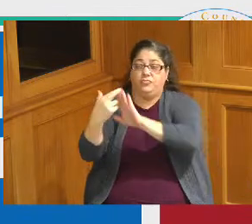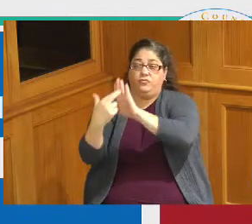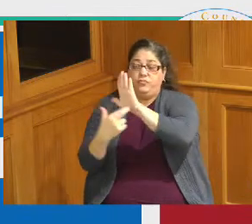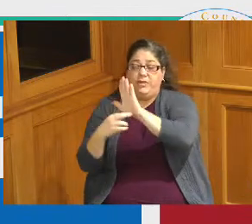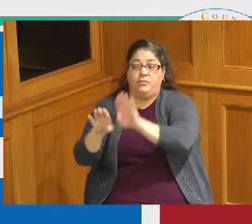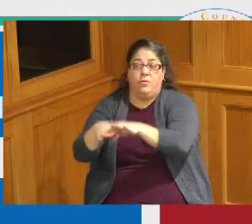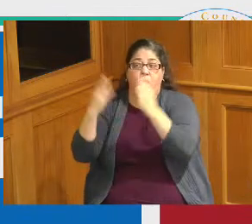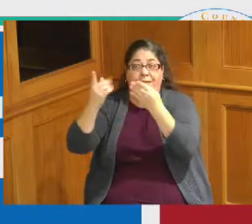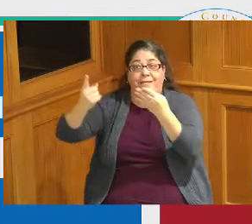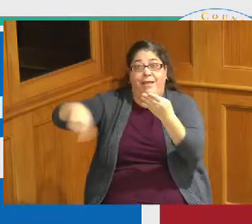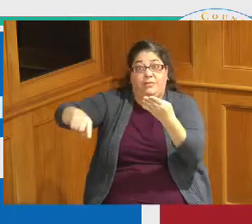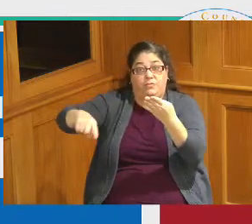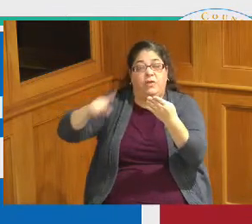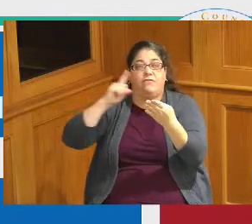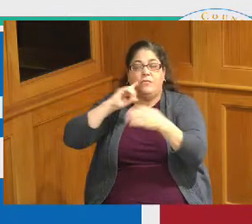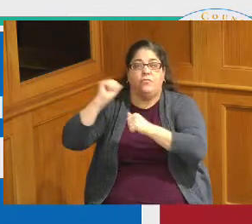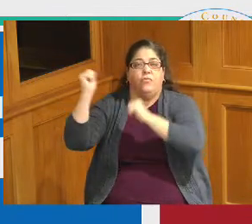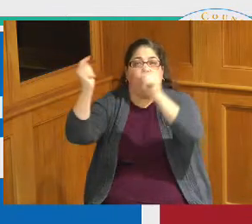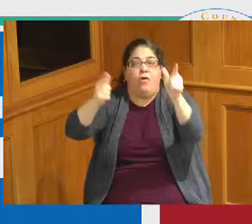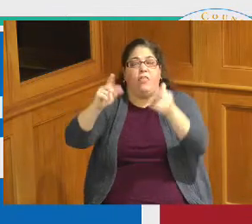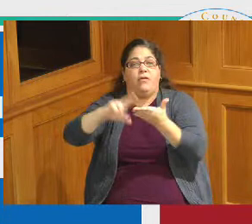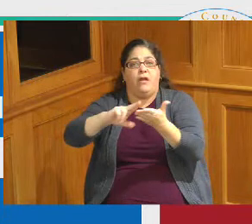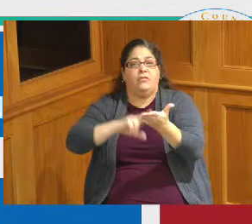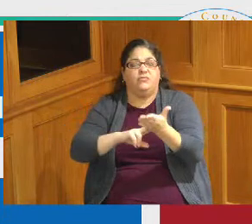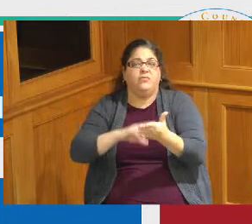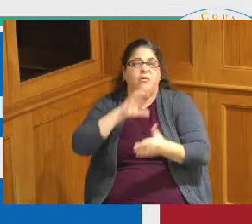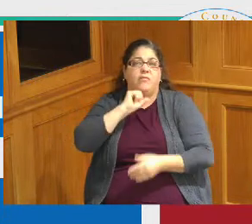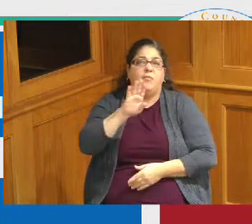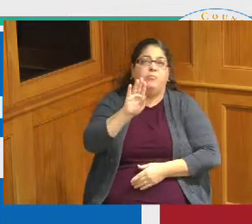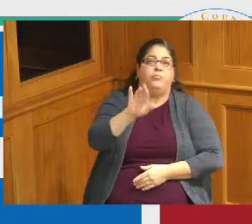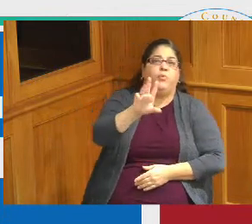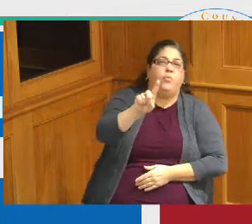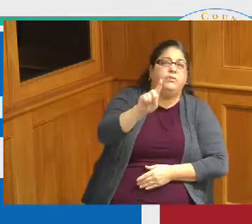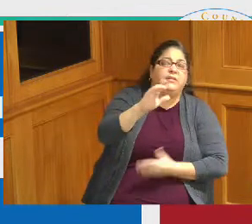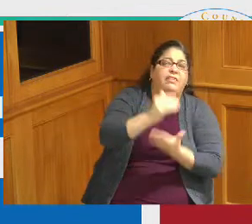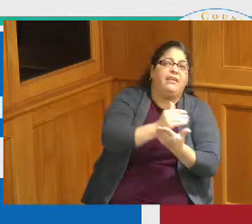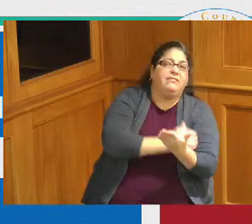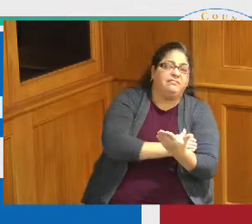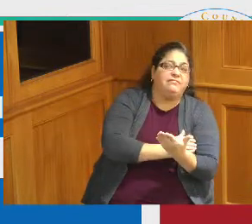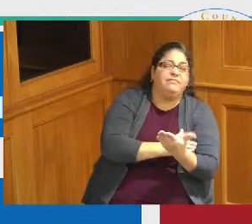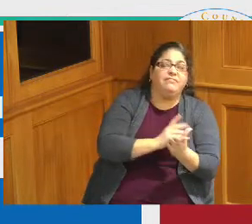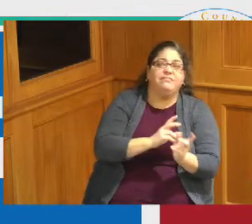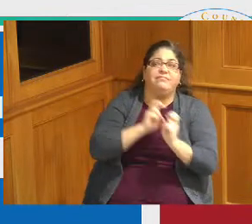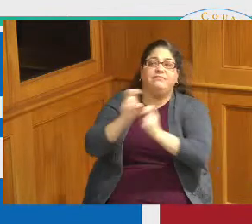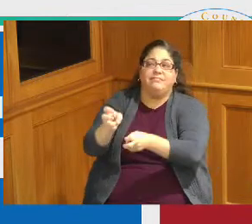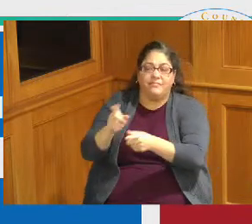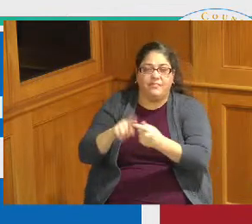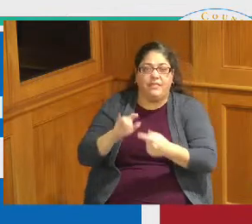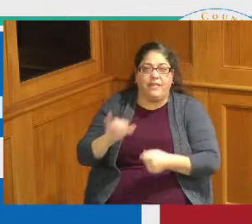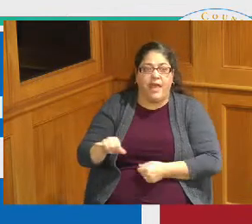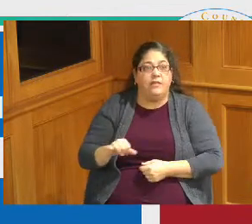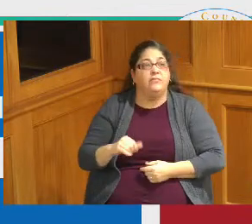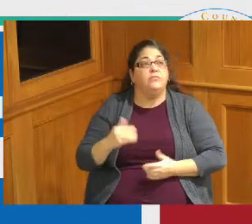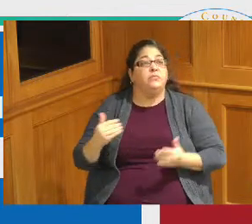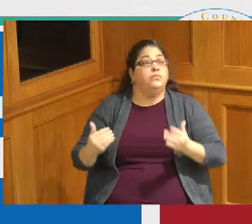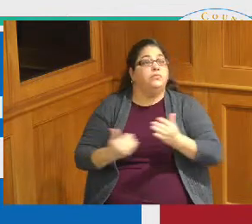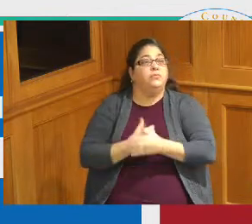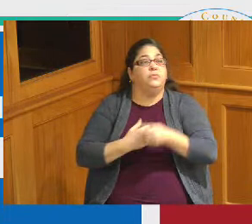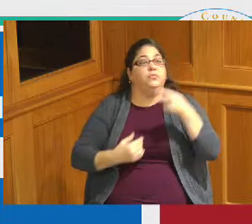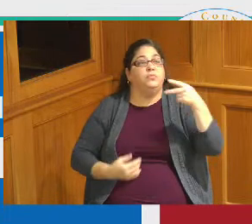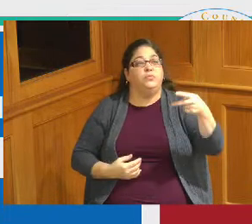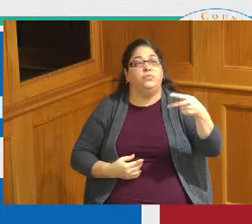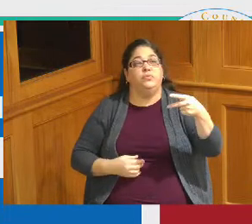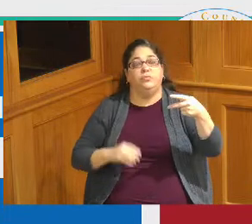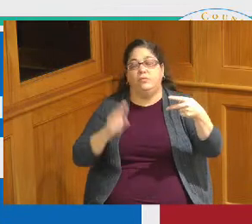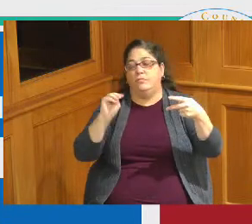next week for all of the contractors that are on our bold list and other contractors who want to come in. We've still got two modules